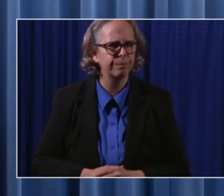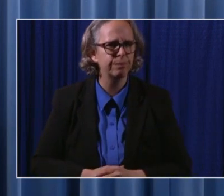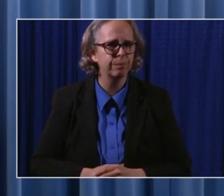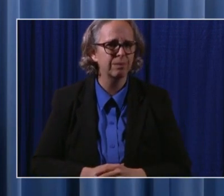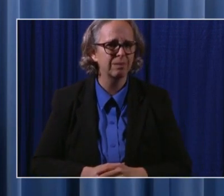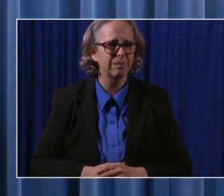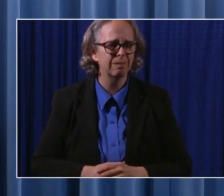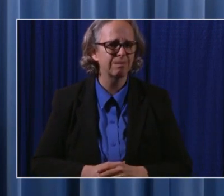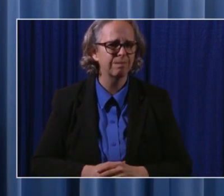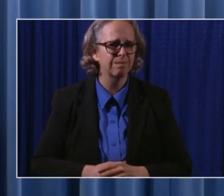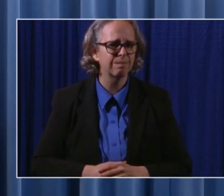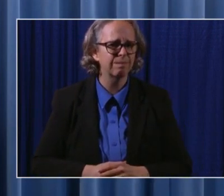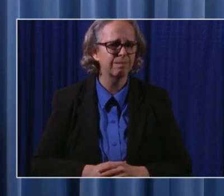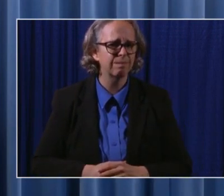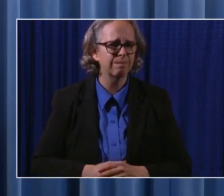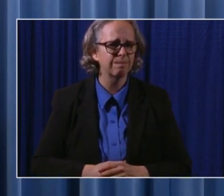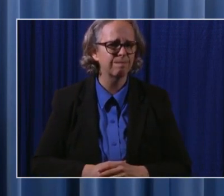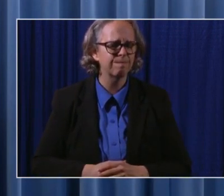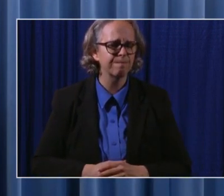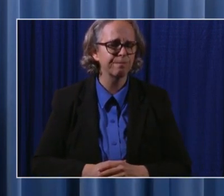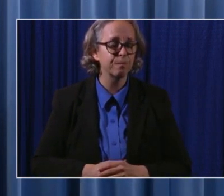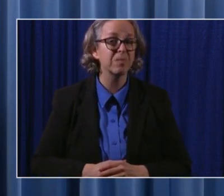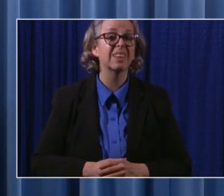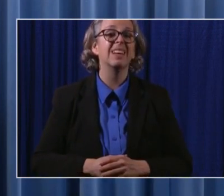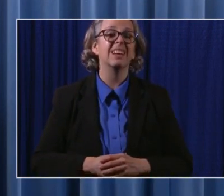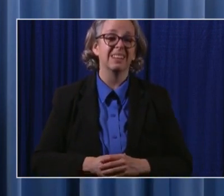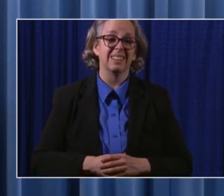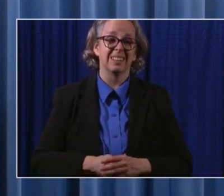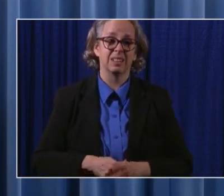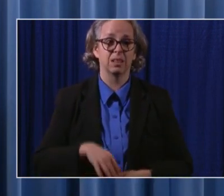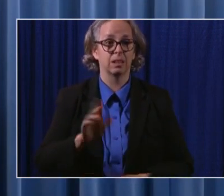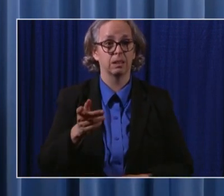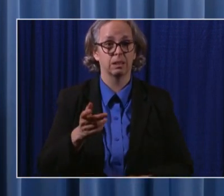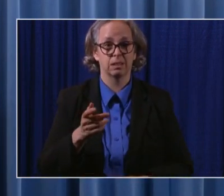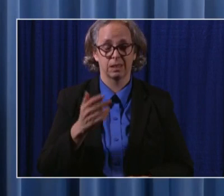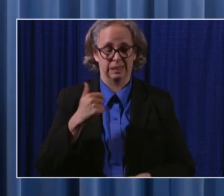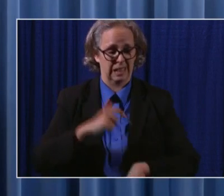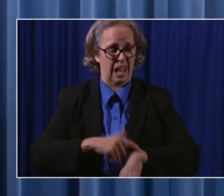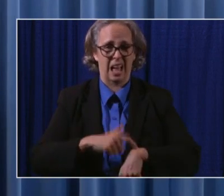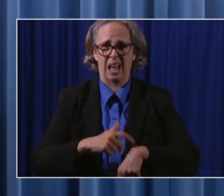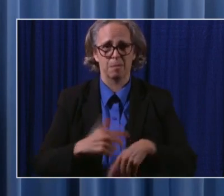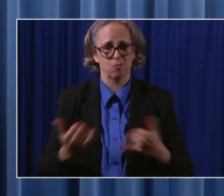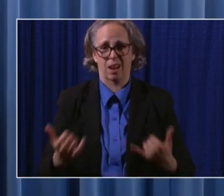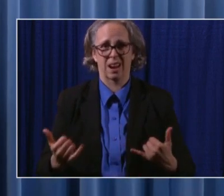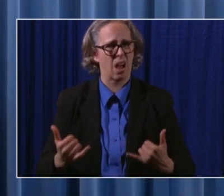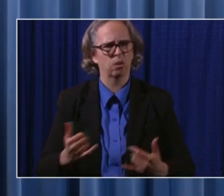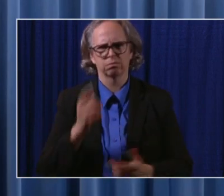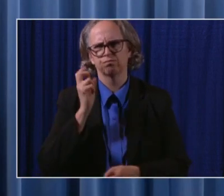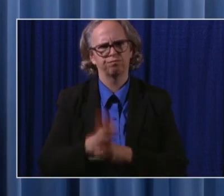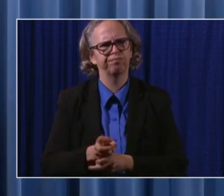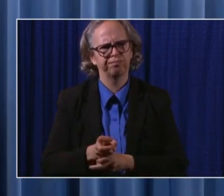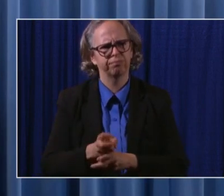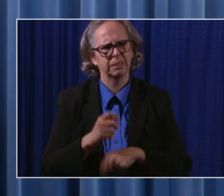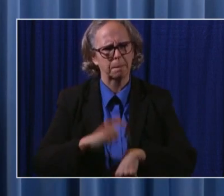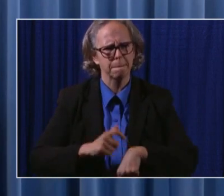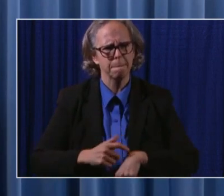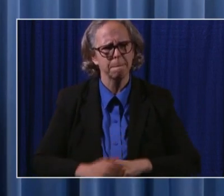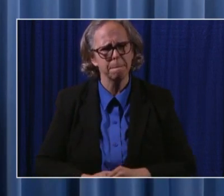We are all in a difficult period. We're living in a period of time when we don't know what the future